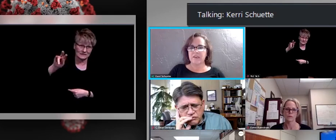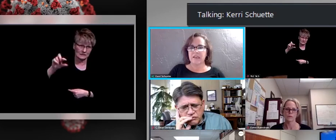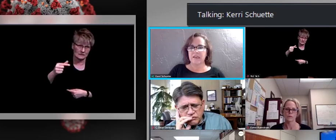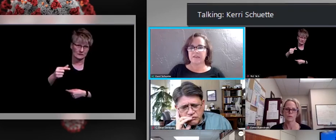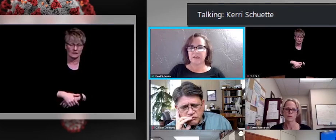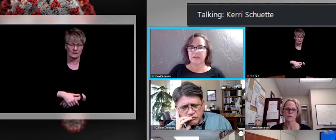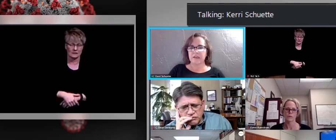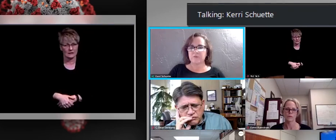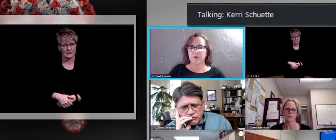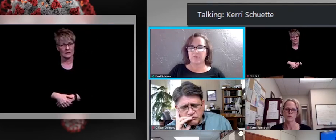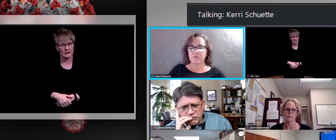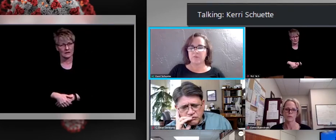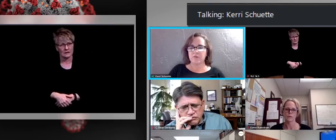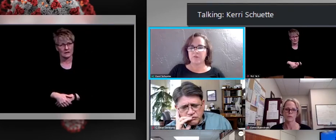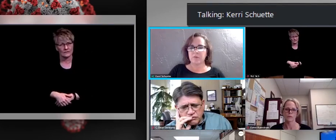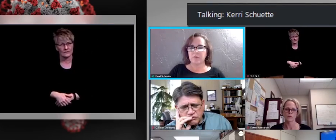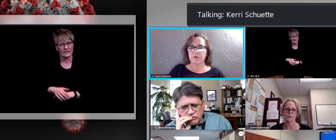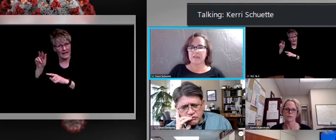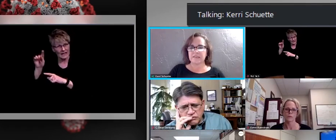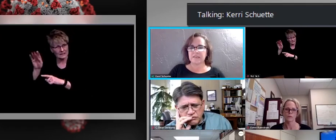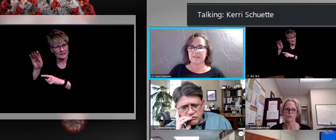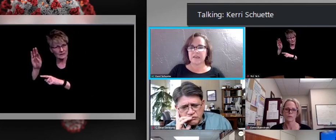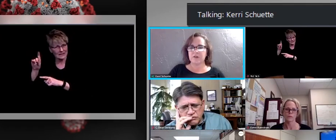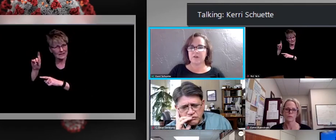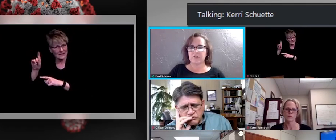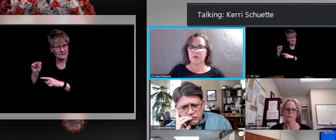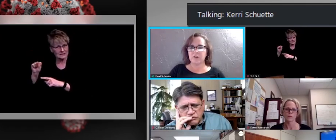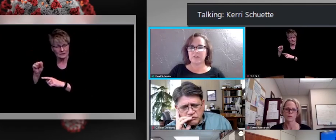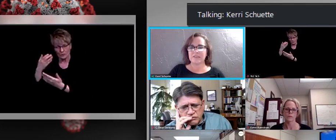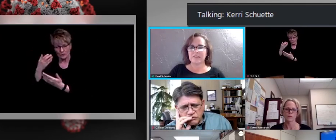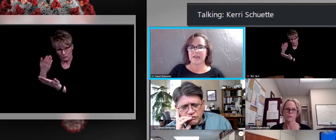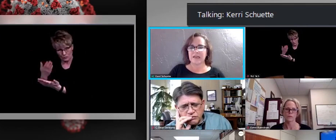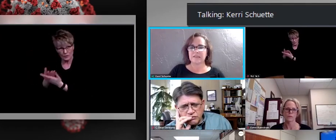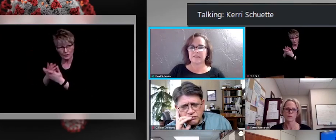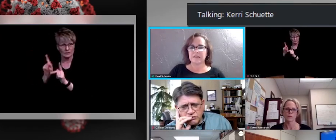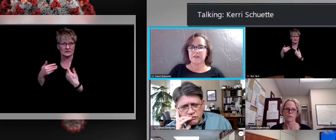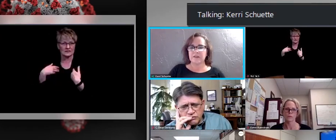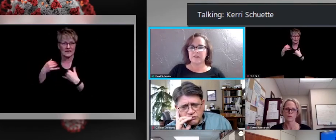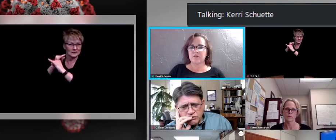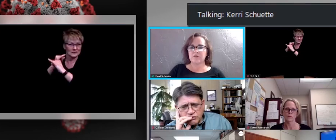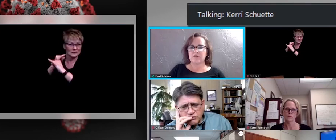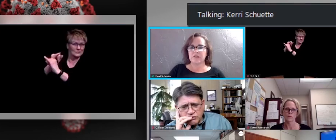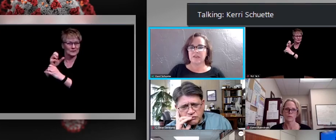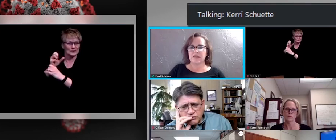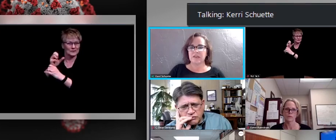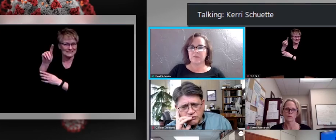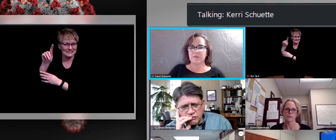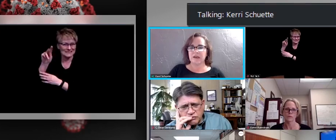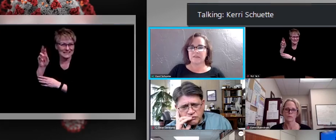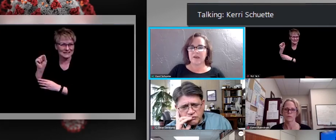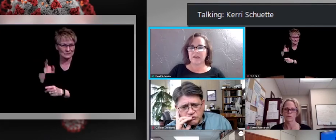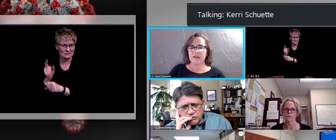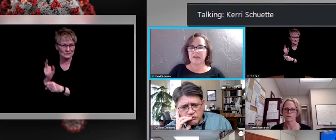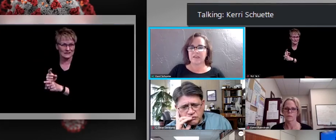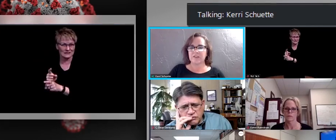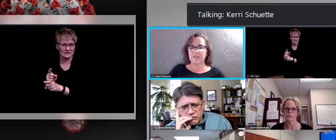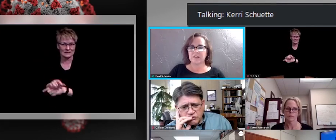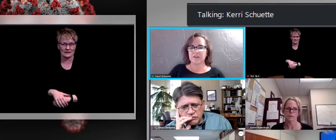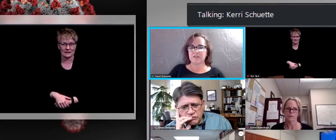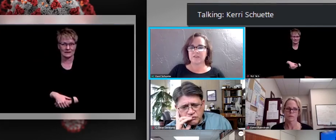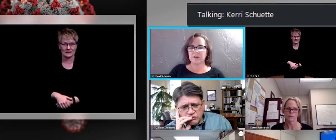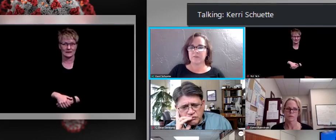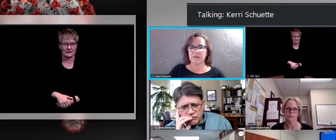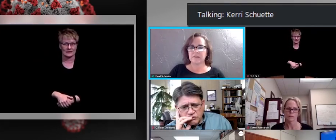Aren't the antibodies what would prove the person has desired immunity herd status, thus no need to be in a mass